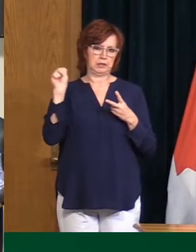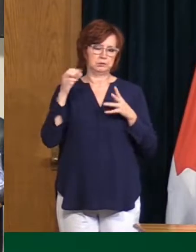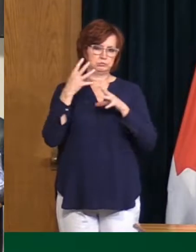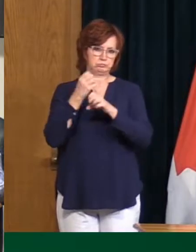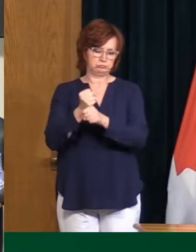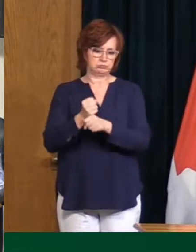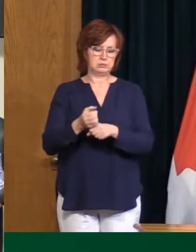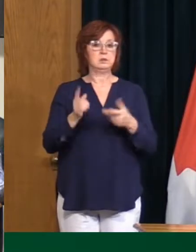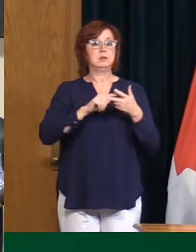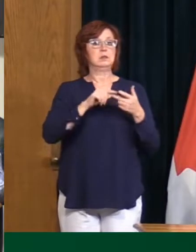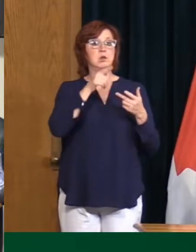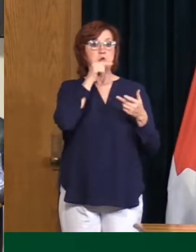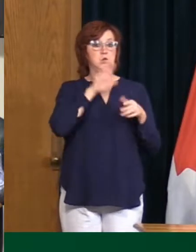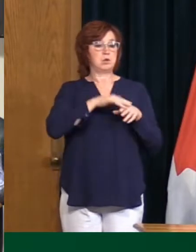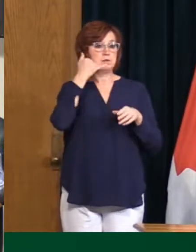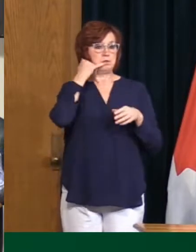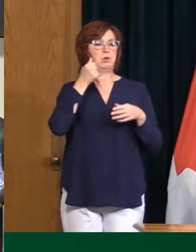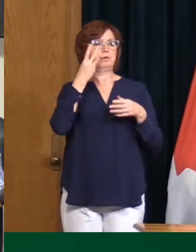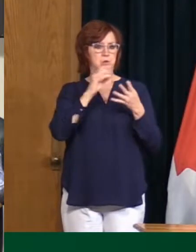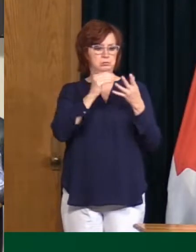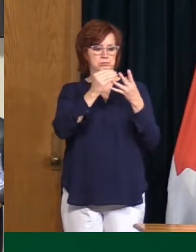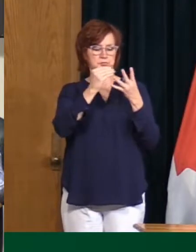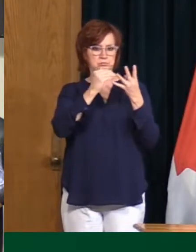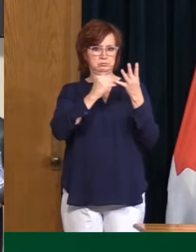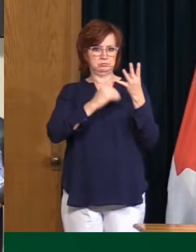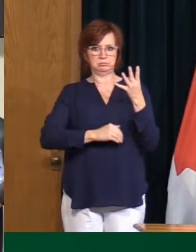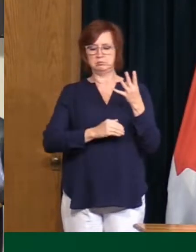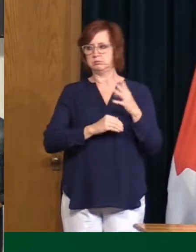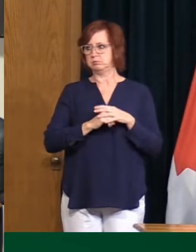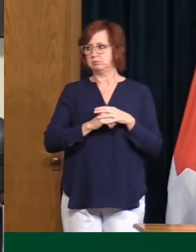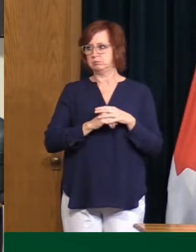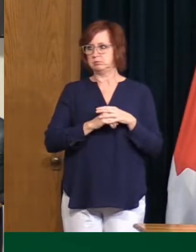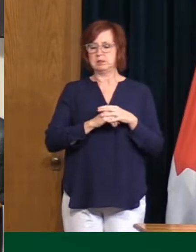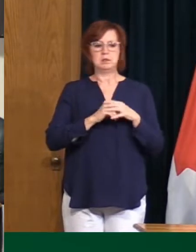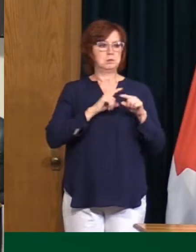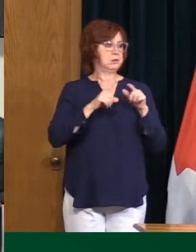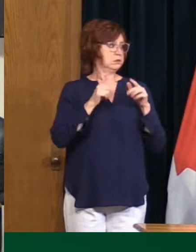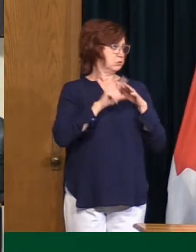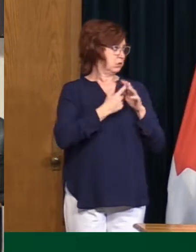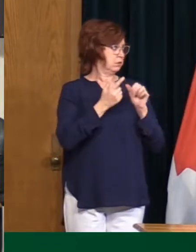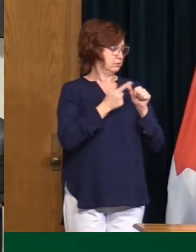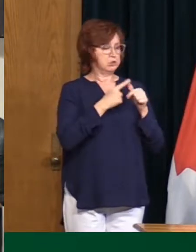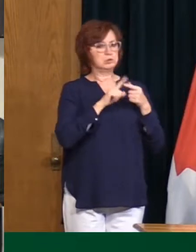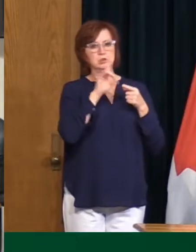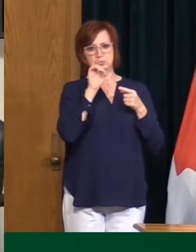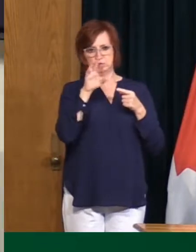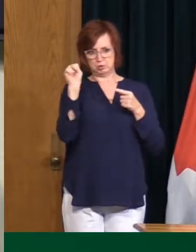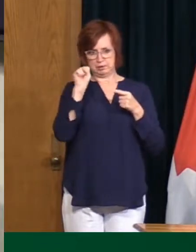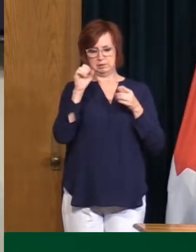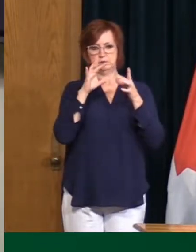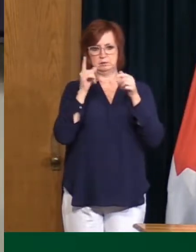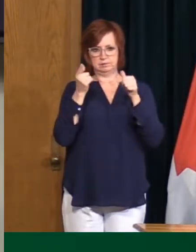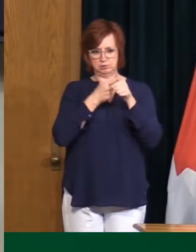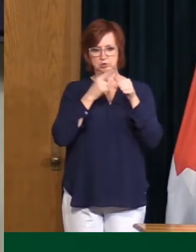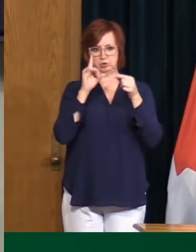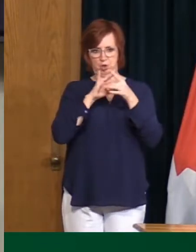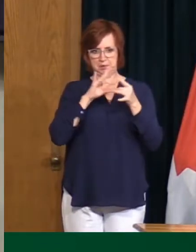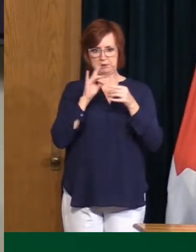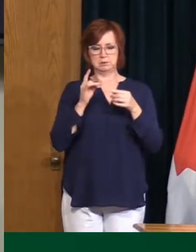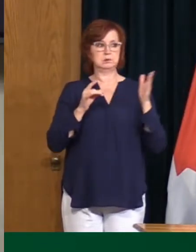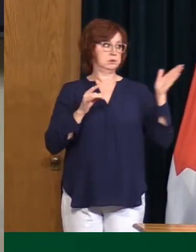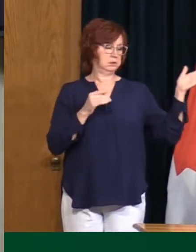on the line as well. But to kick us off this afternoon, Dr. Shahab has an opening statement. Thank you.